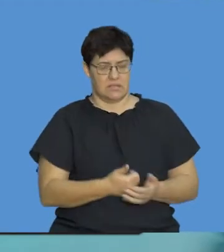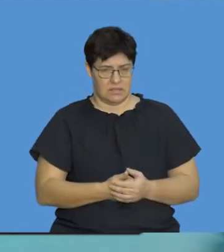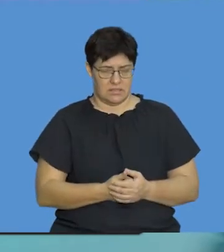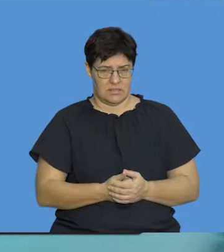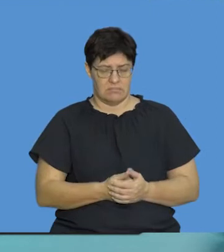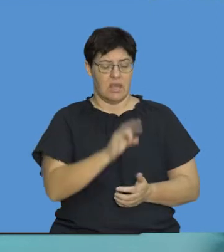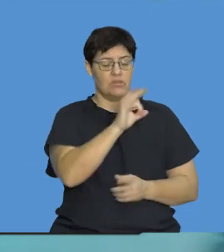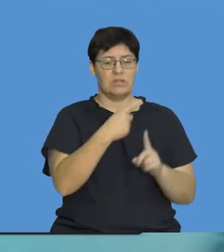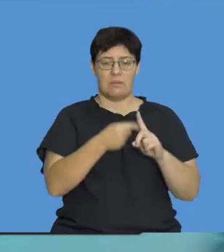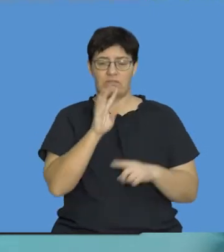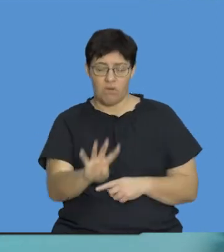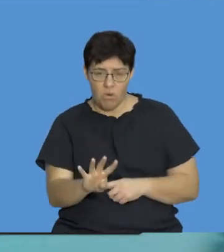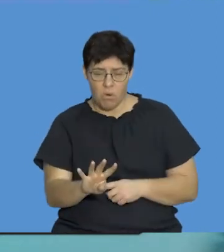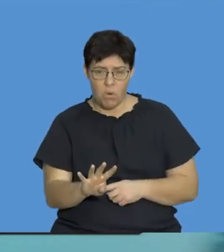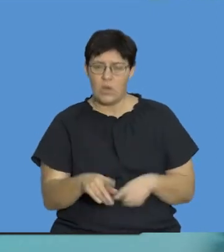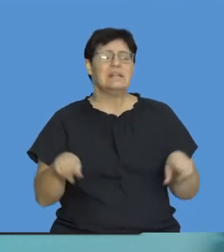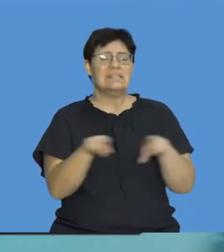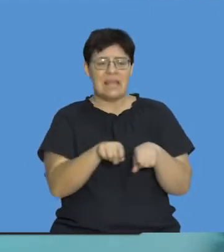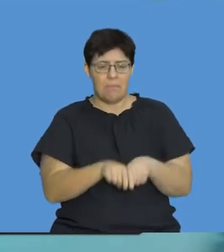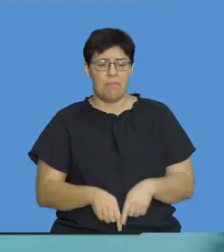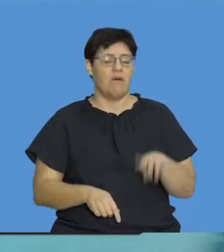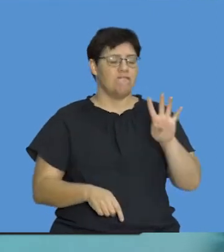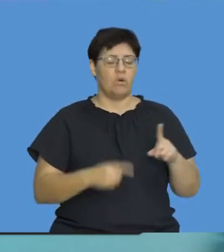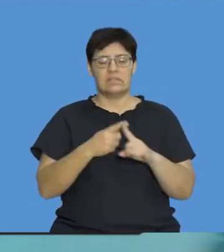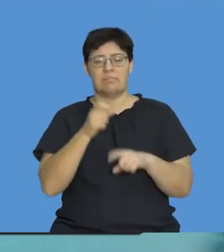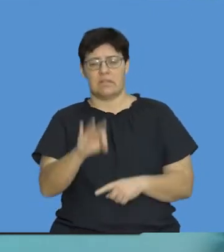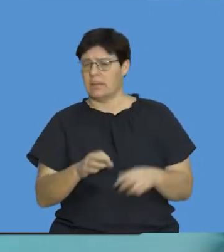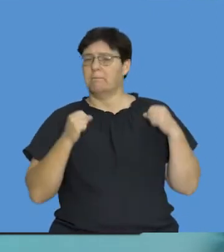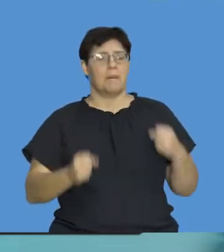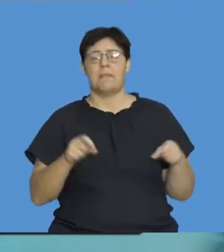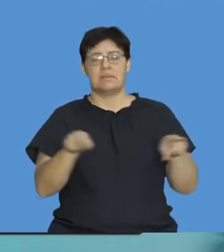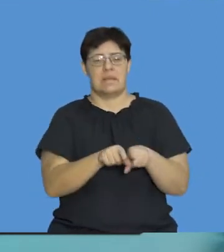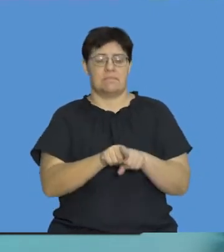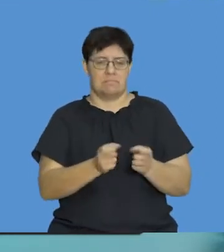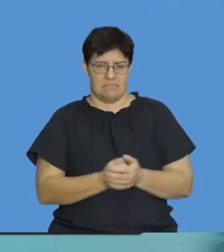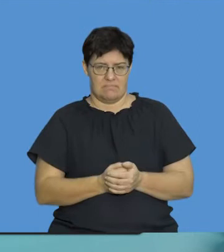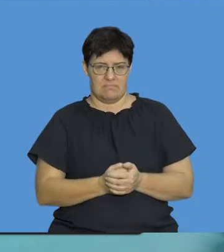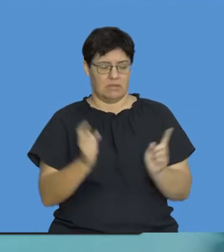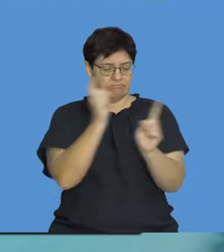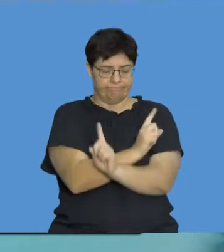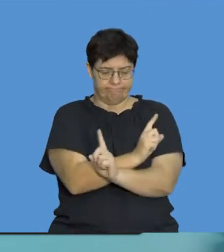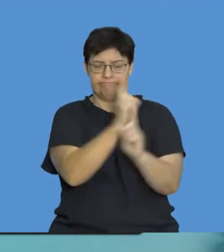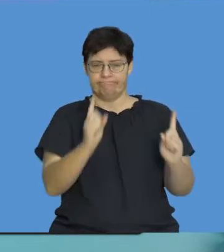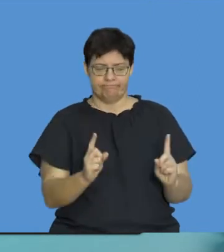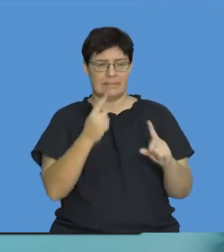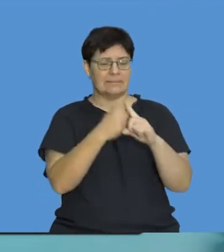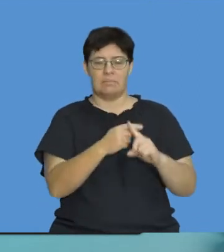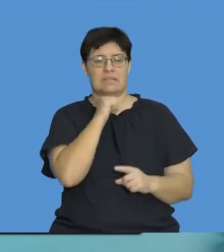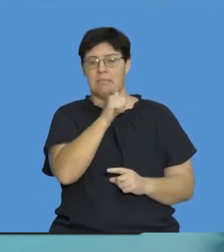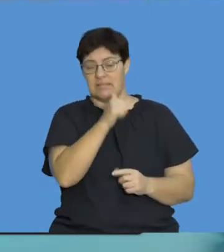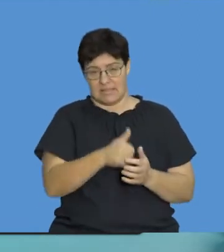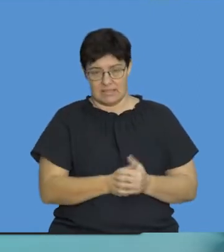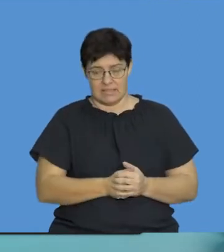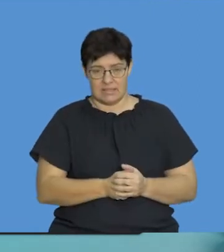it's 3 times 4, it's the same as 4 times 3. It doesn't really matter your order of multiplying as long